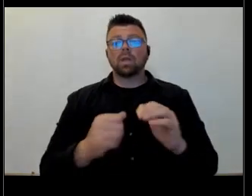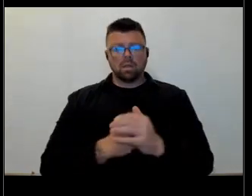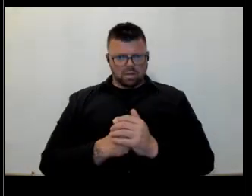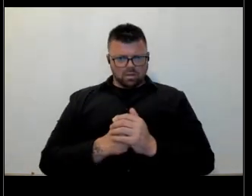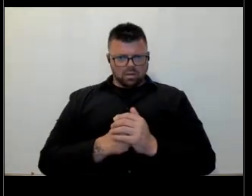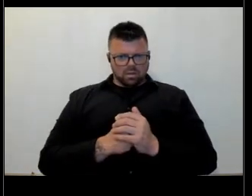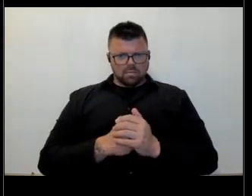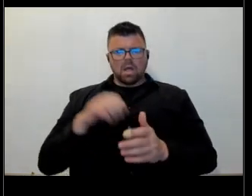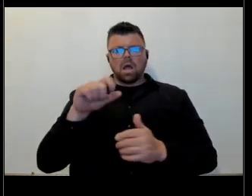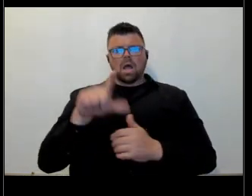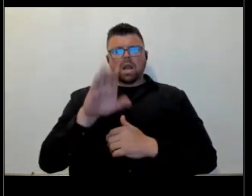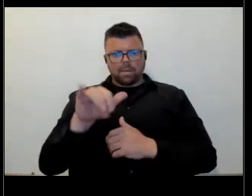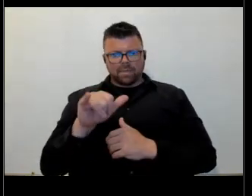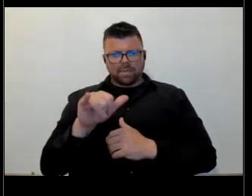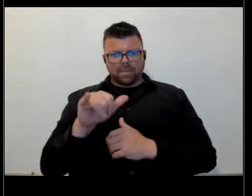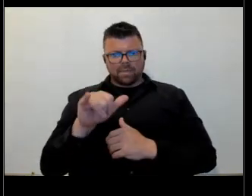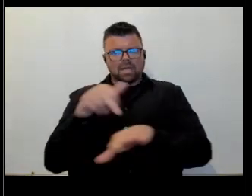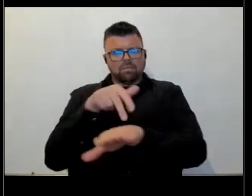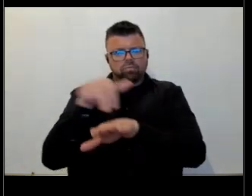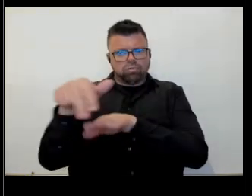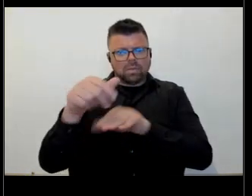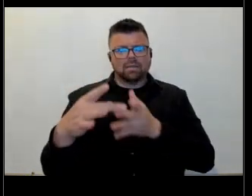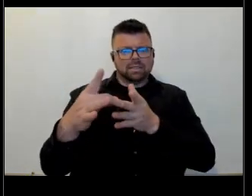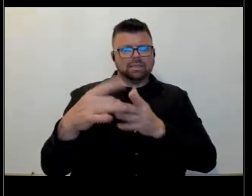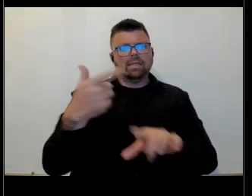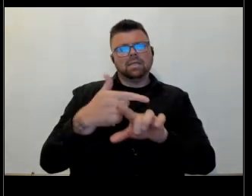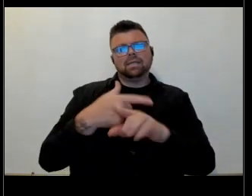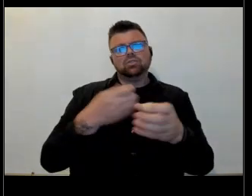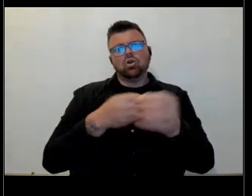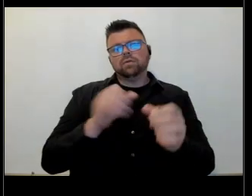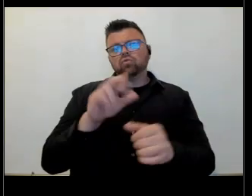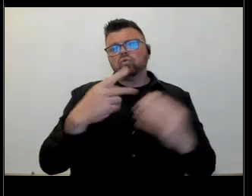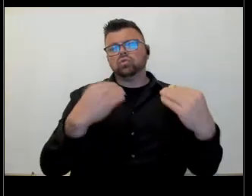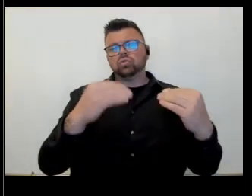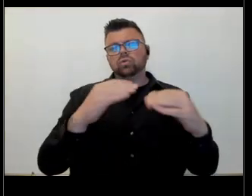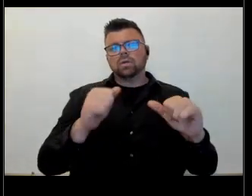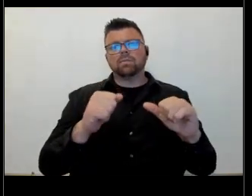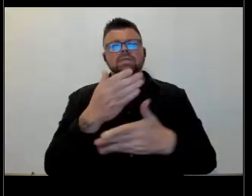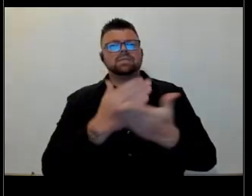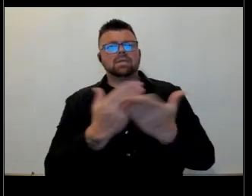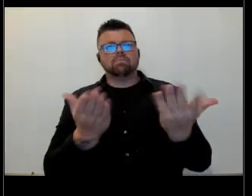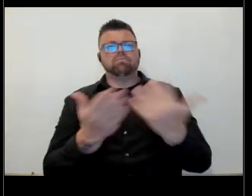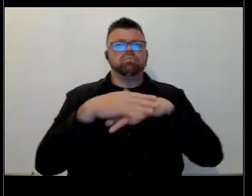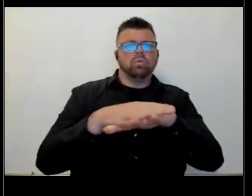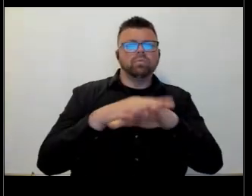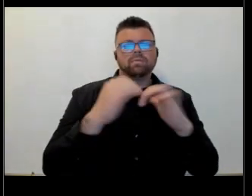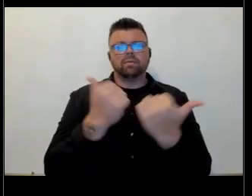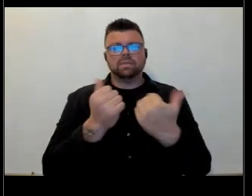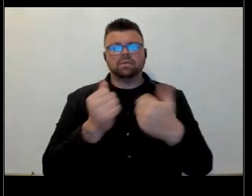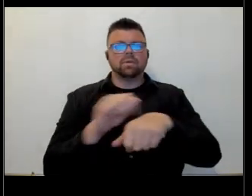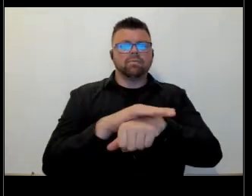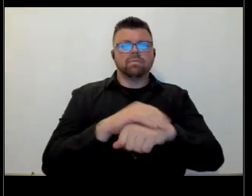these areas may be covered by both the ADA and the FHA.